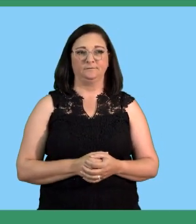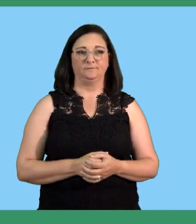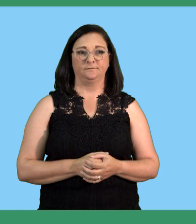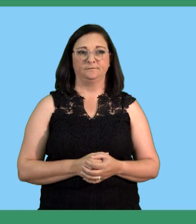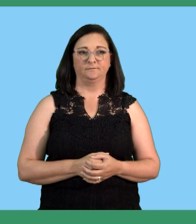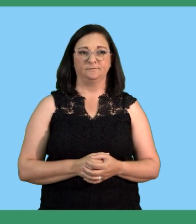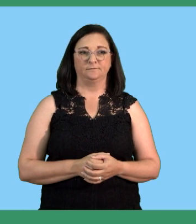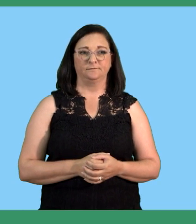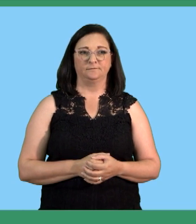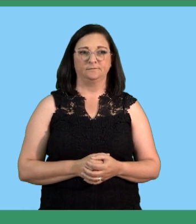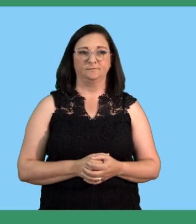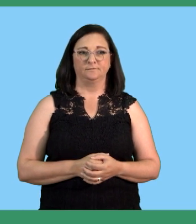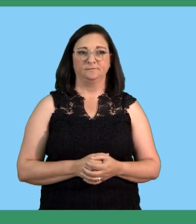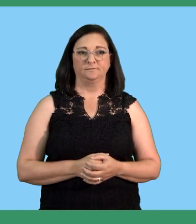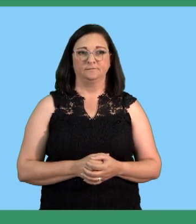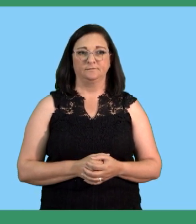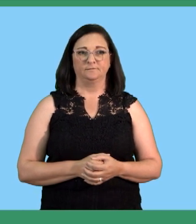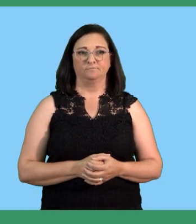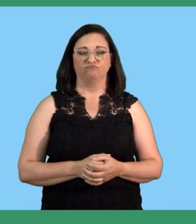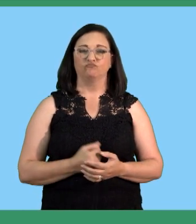contract and